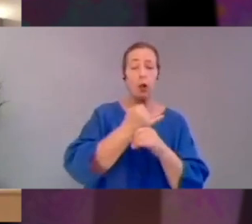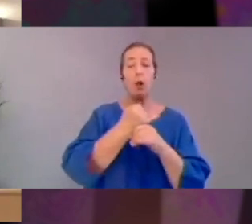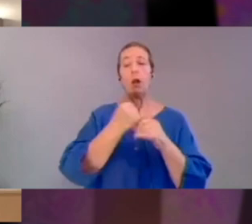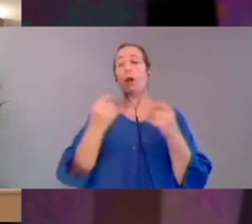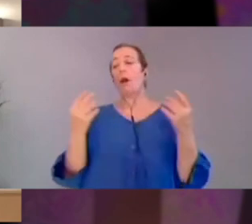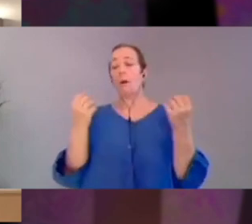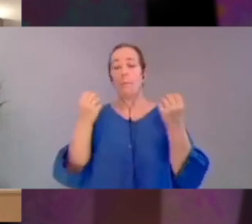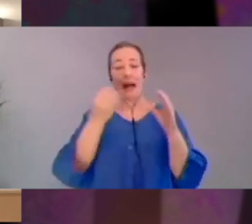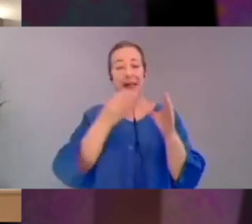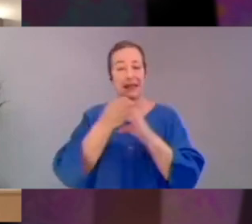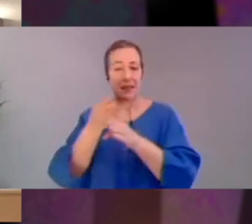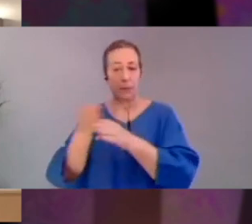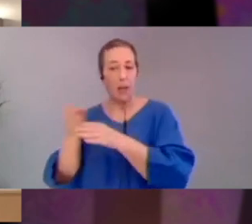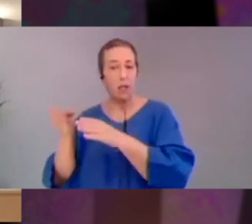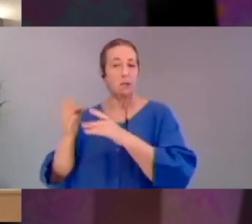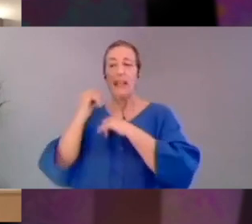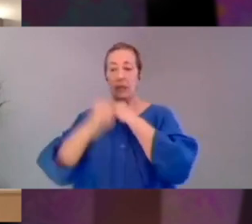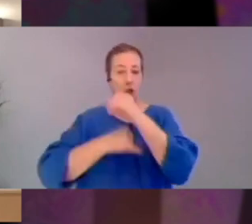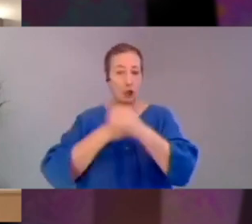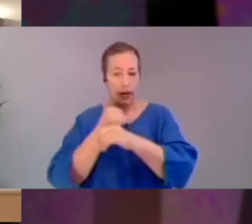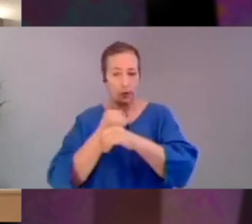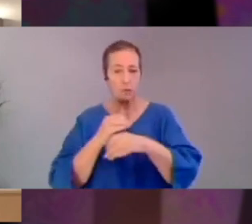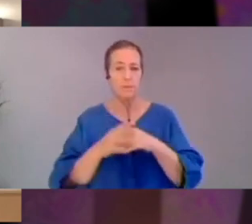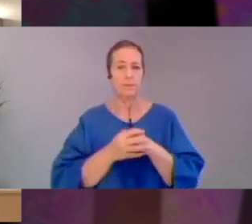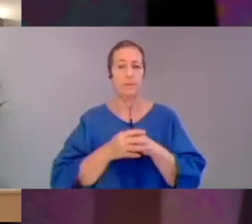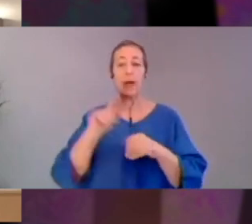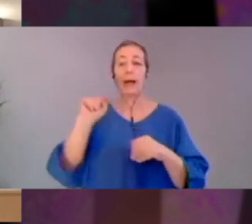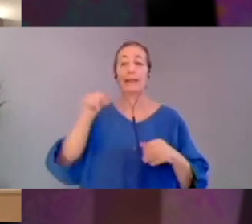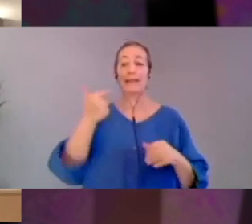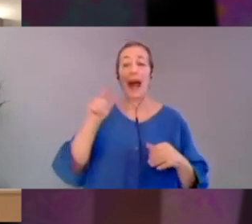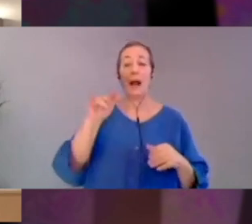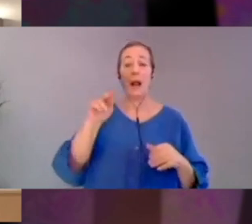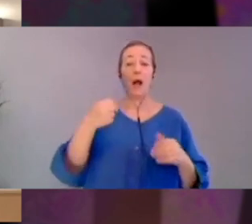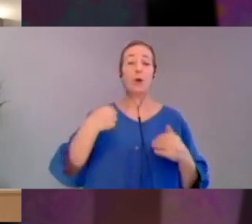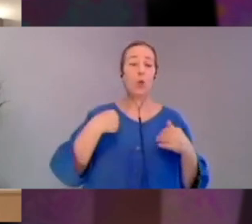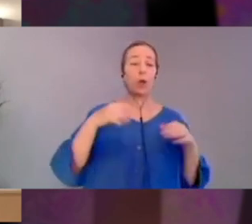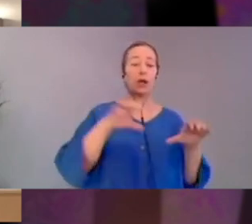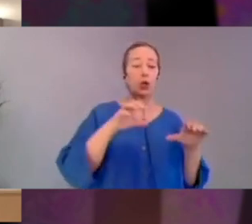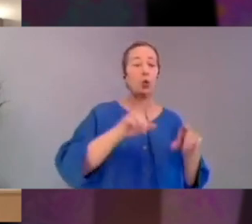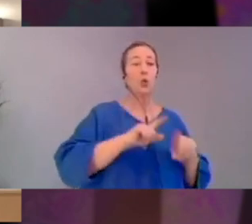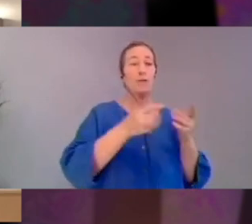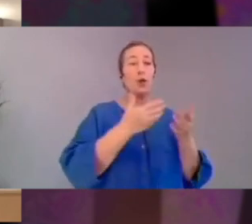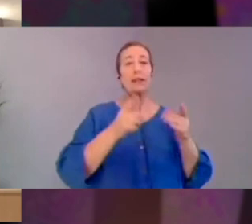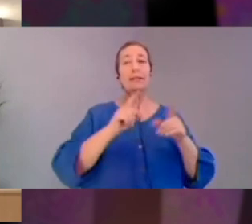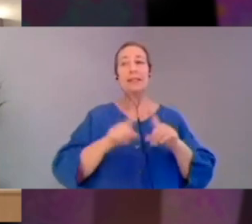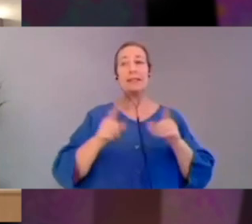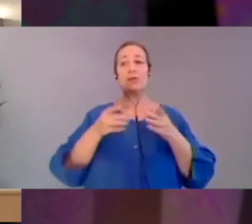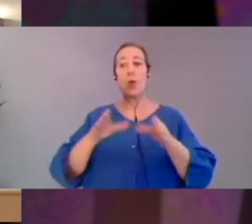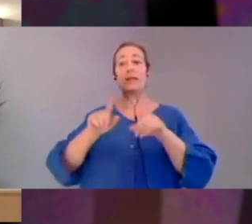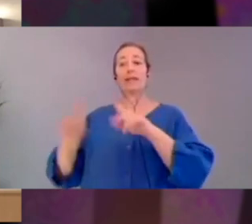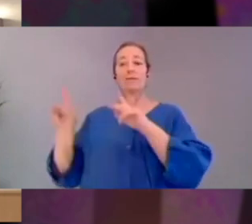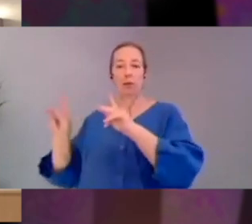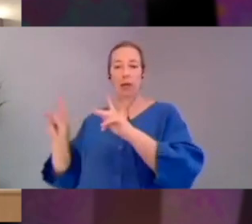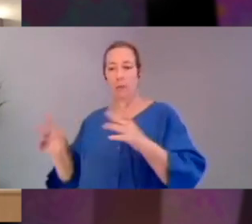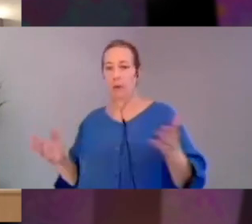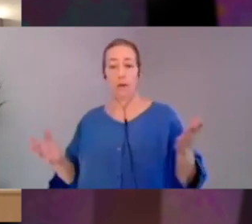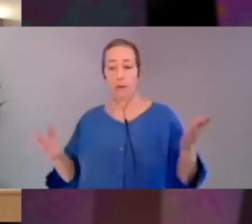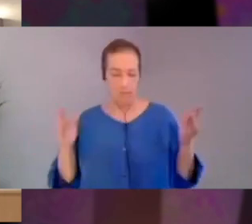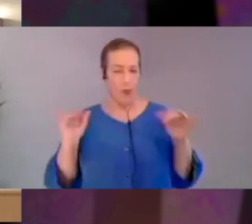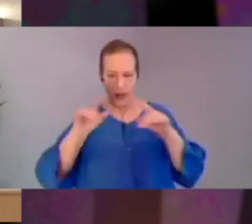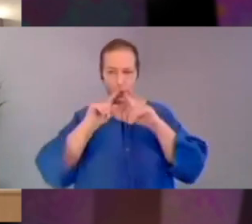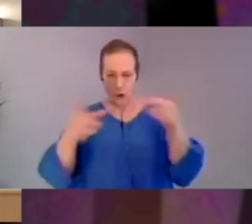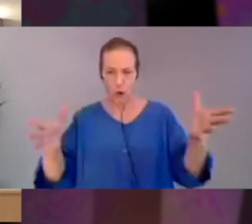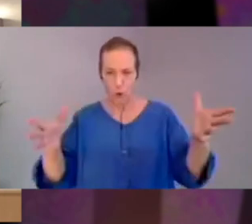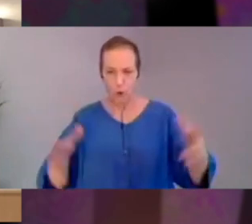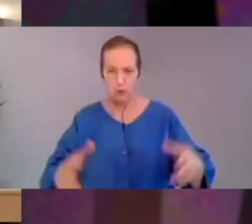And our tagline for a long time was, we do different things in different places with different people. And it was really true. And we did